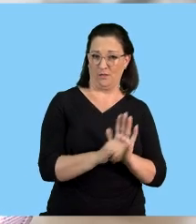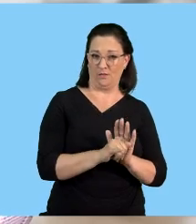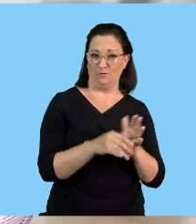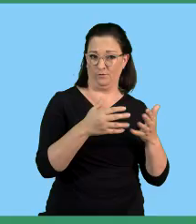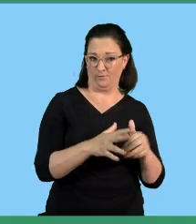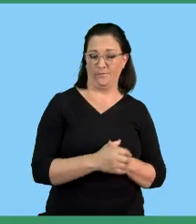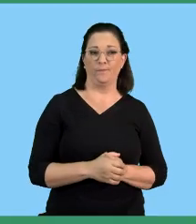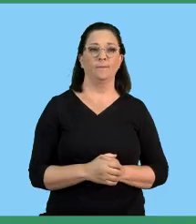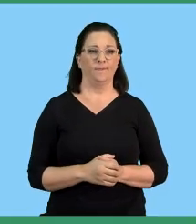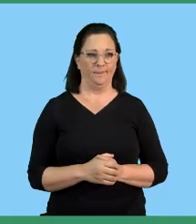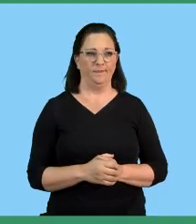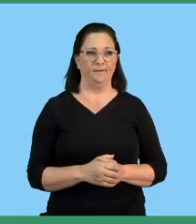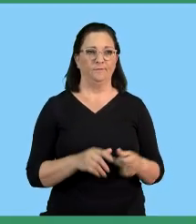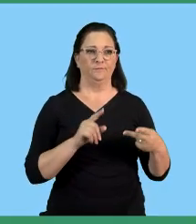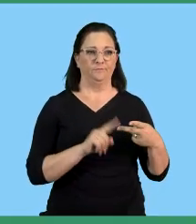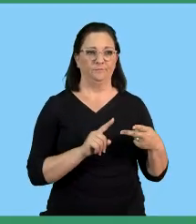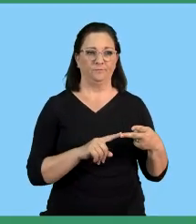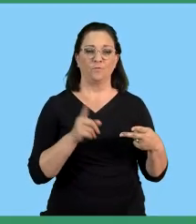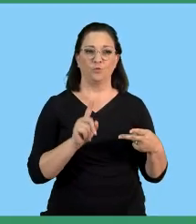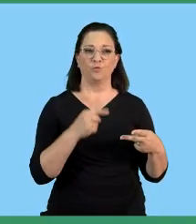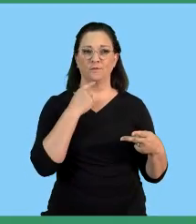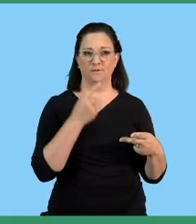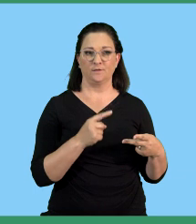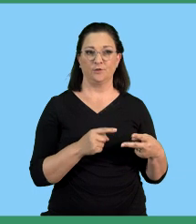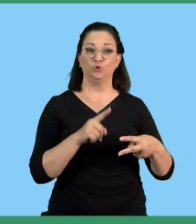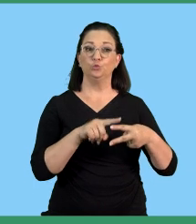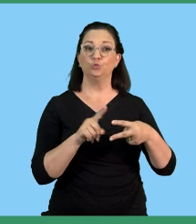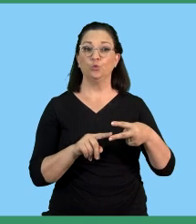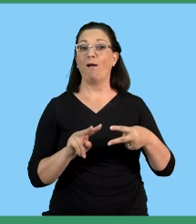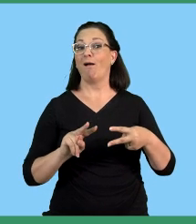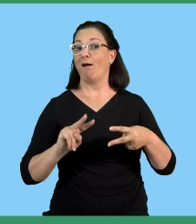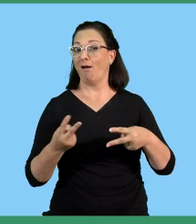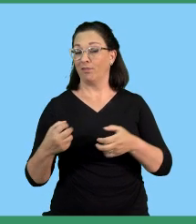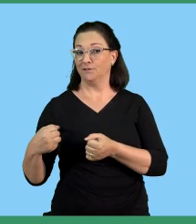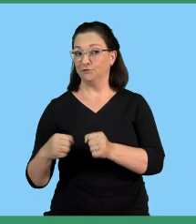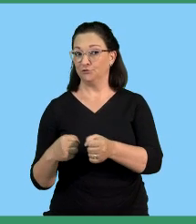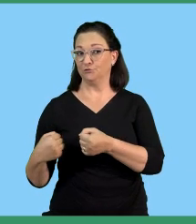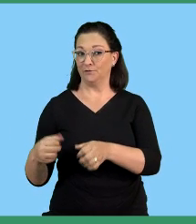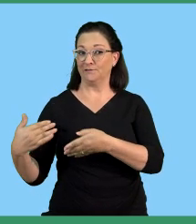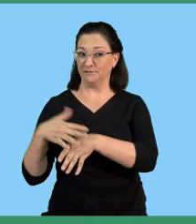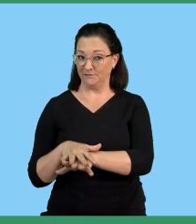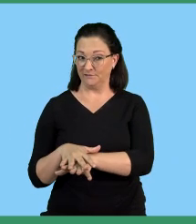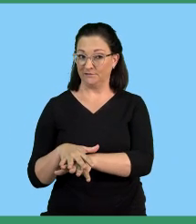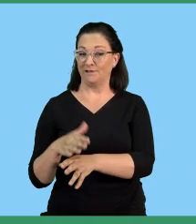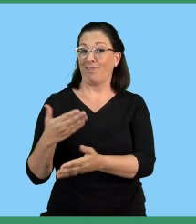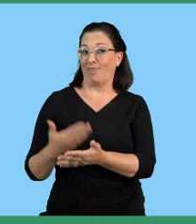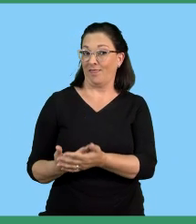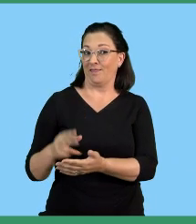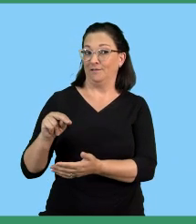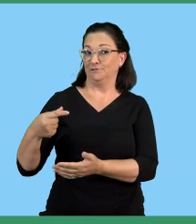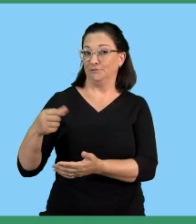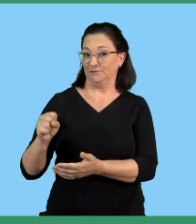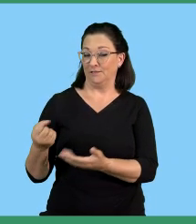already. The second question says, discuss two other integration strategies that could be applied